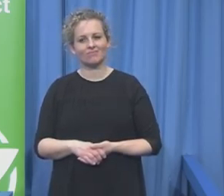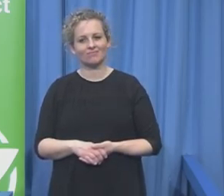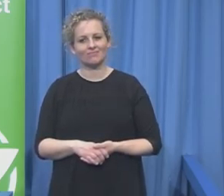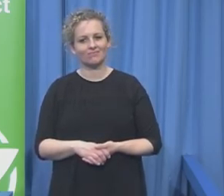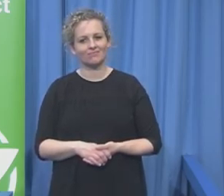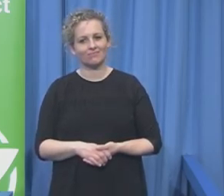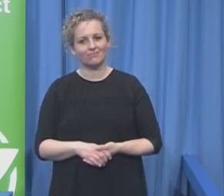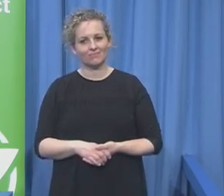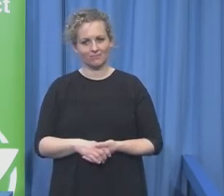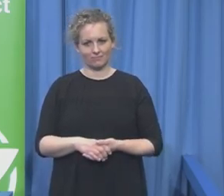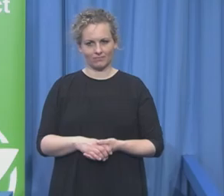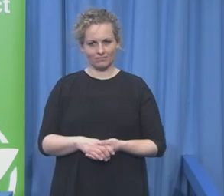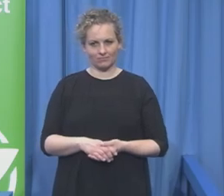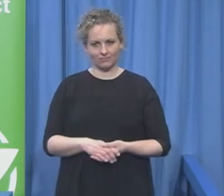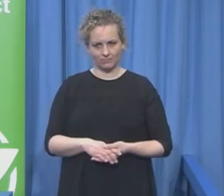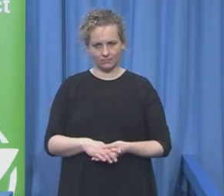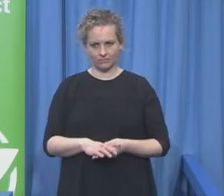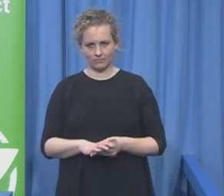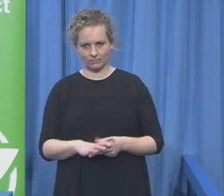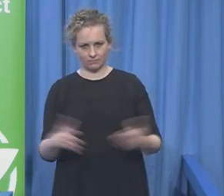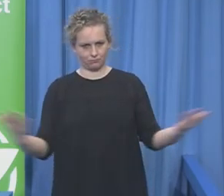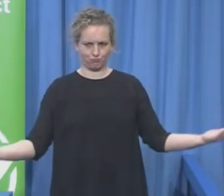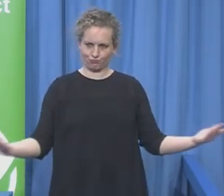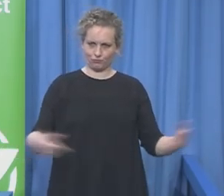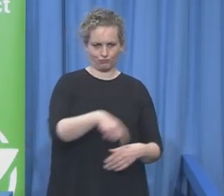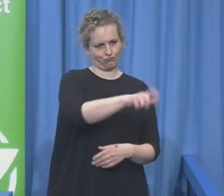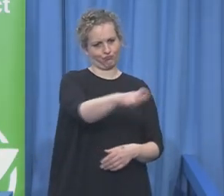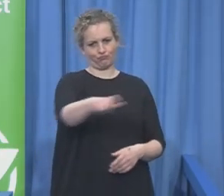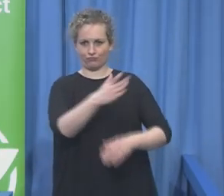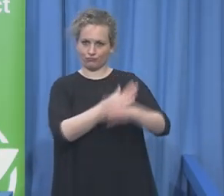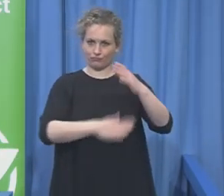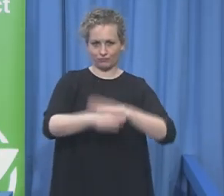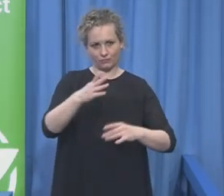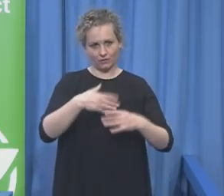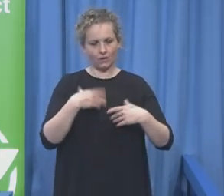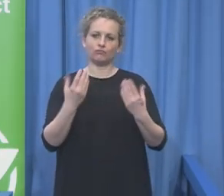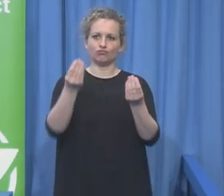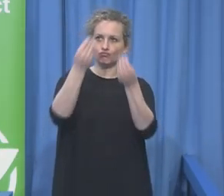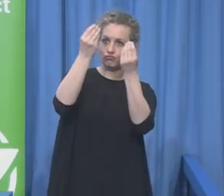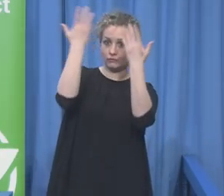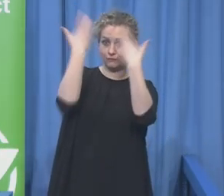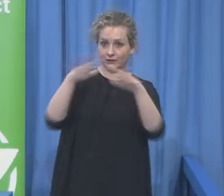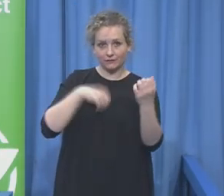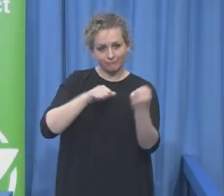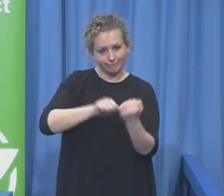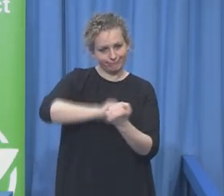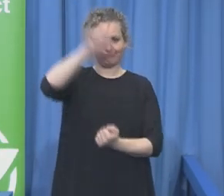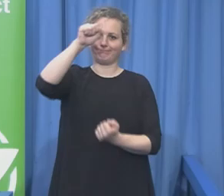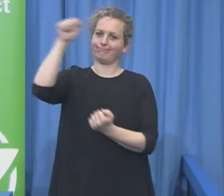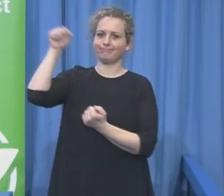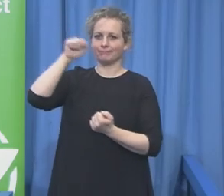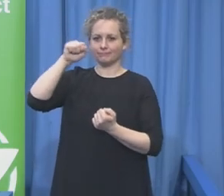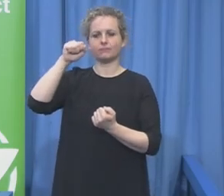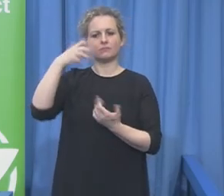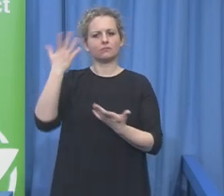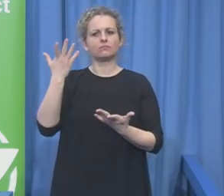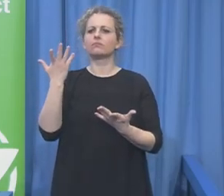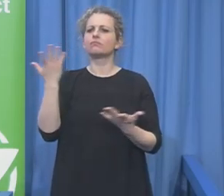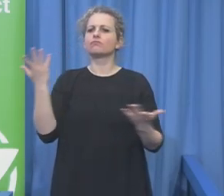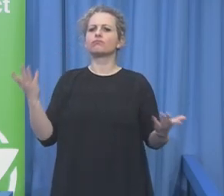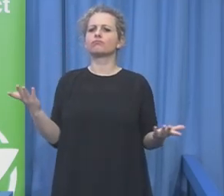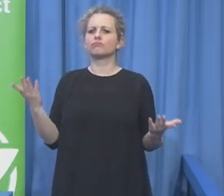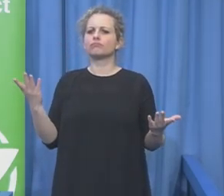institutes, by the time the student finishes, the industry has new machines which he has never handled. So how, do you make them job ready?